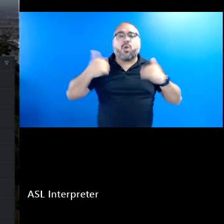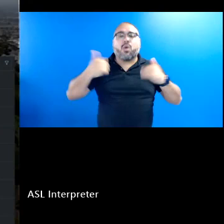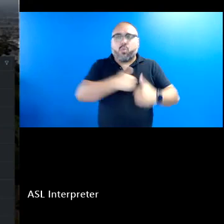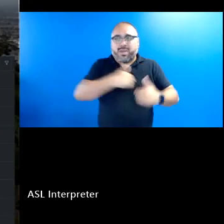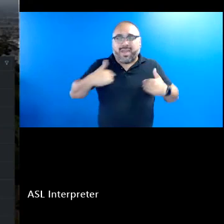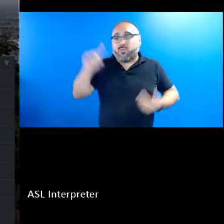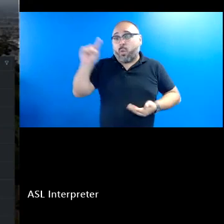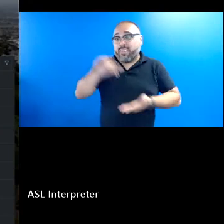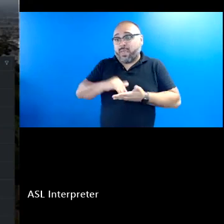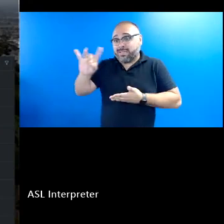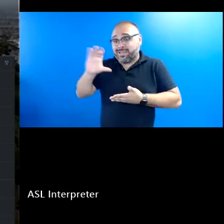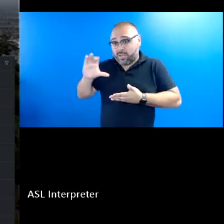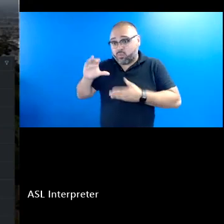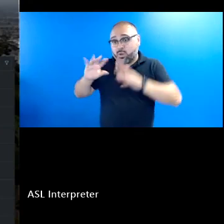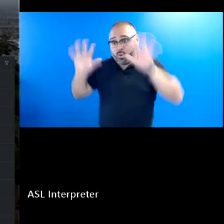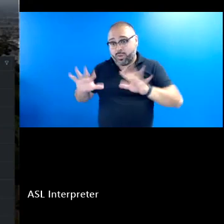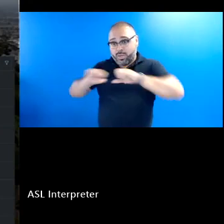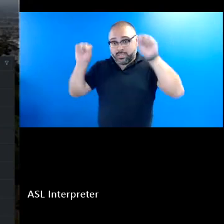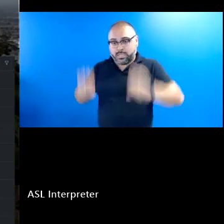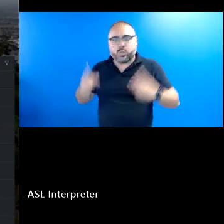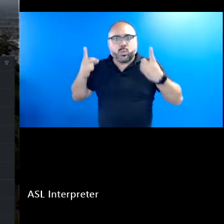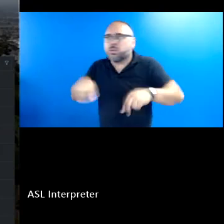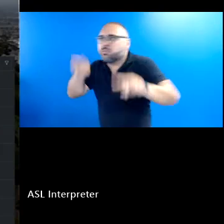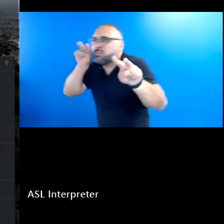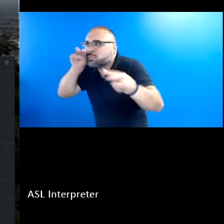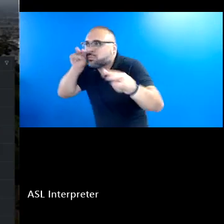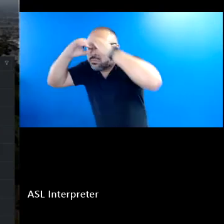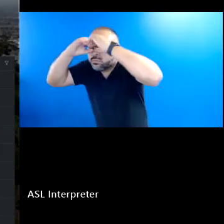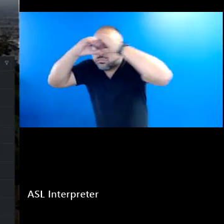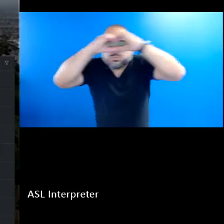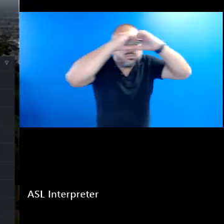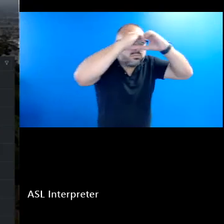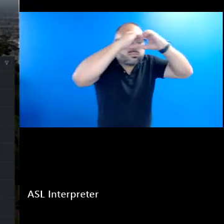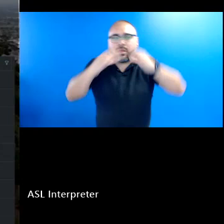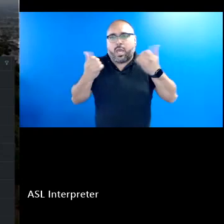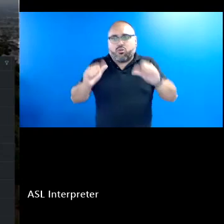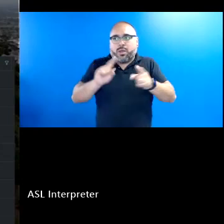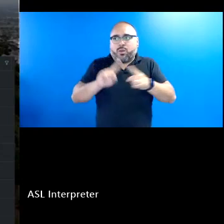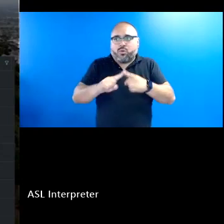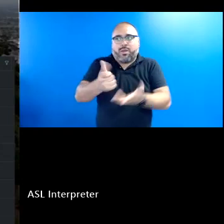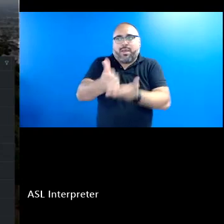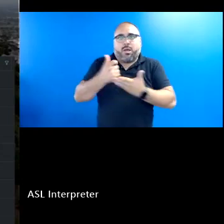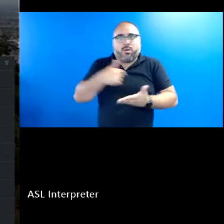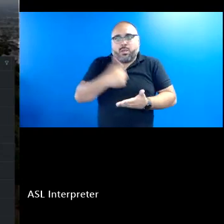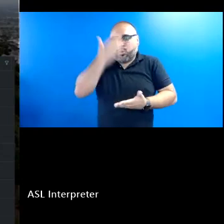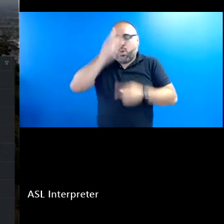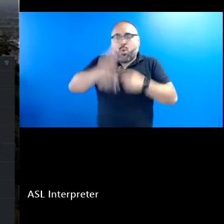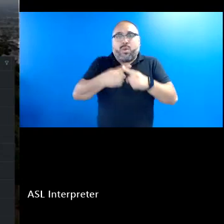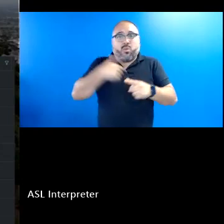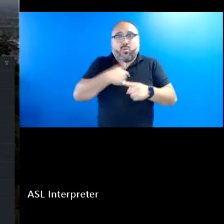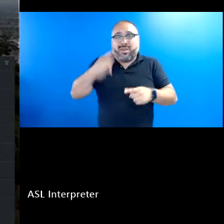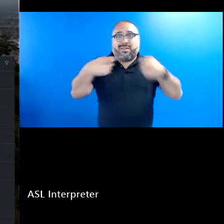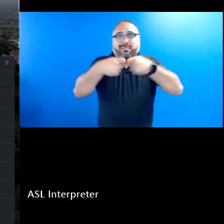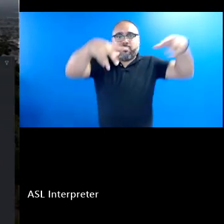that I mentioned, and those help us monitor the conditions and proactively de-energize circuits when we do see weather